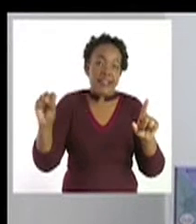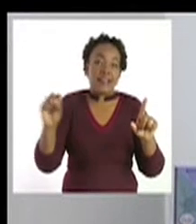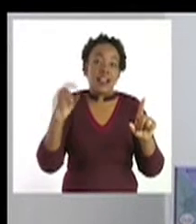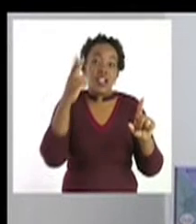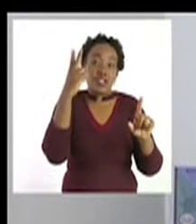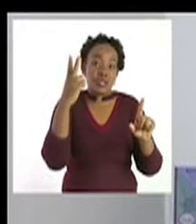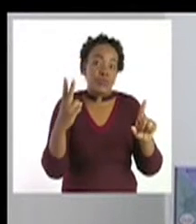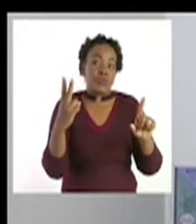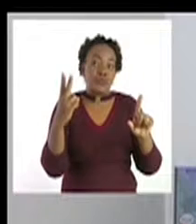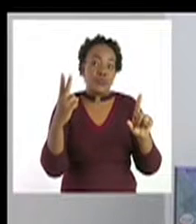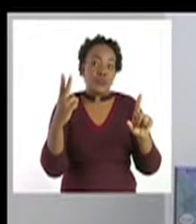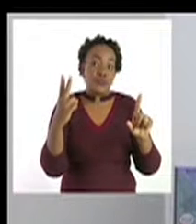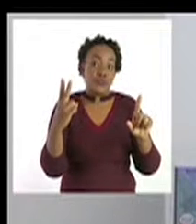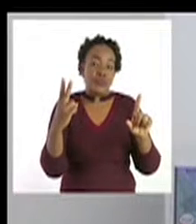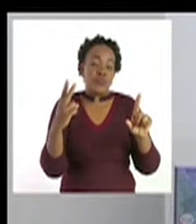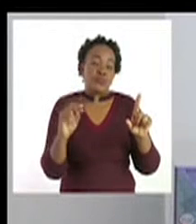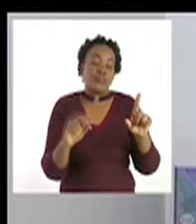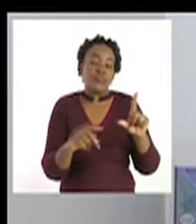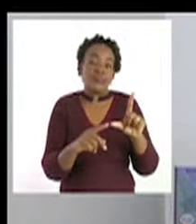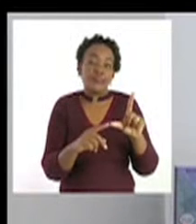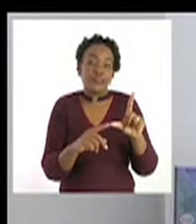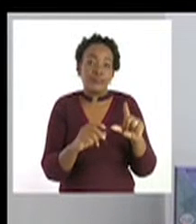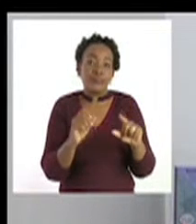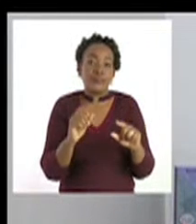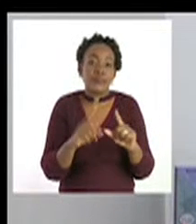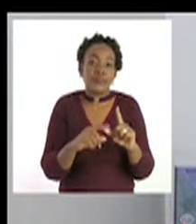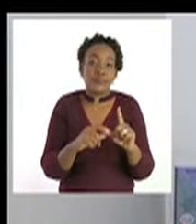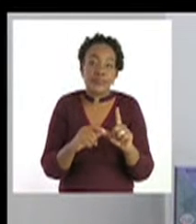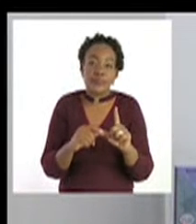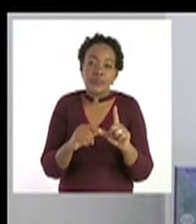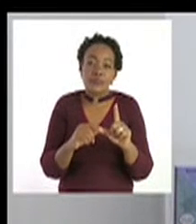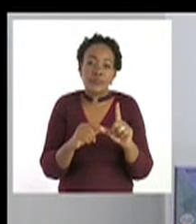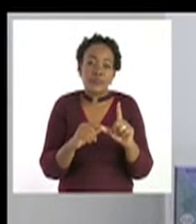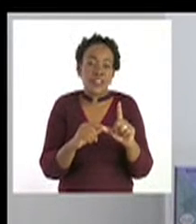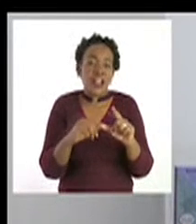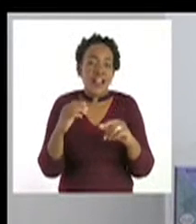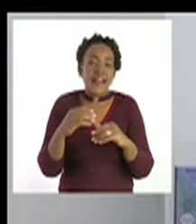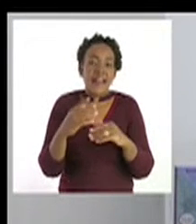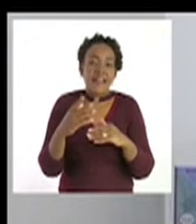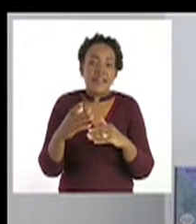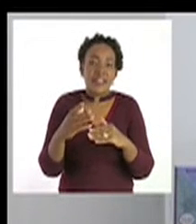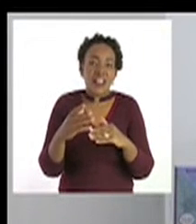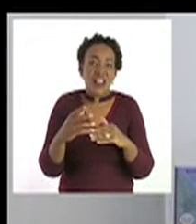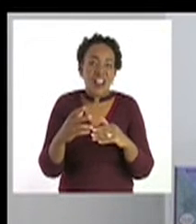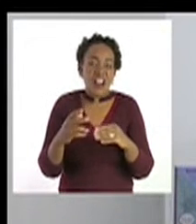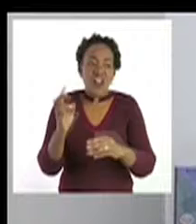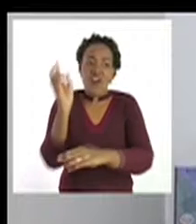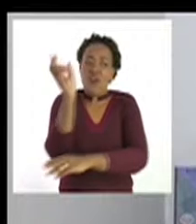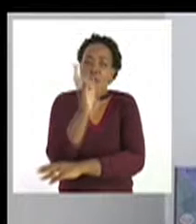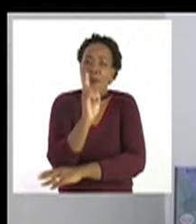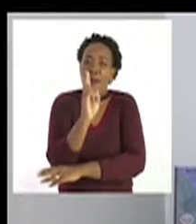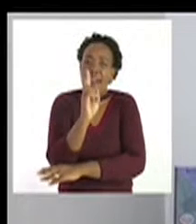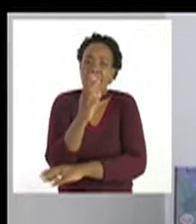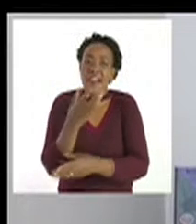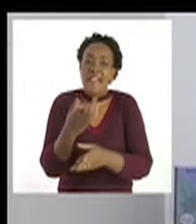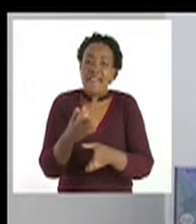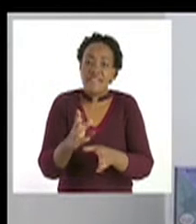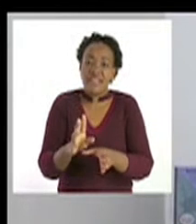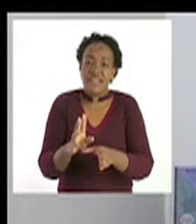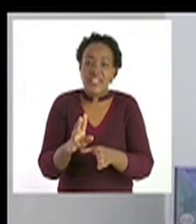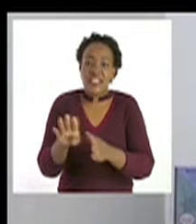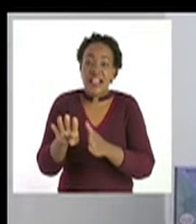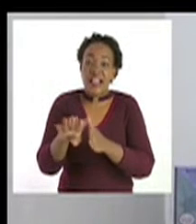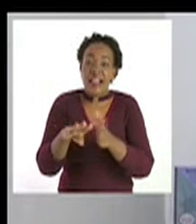Two planes. Okay. After the holiday, I took a